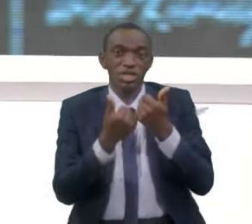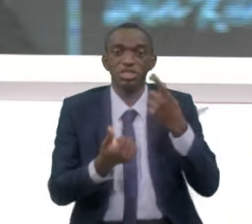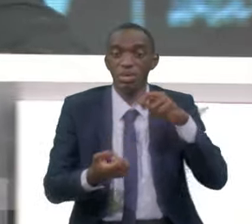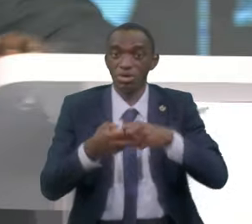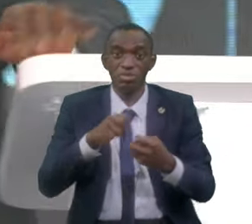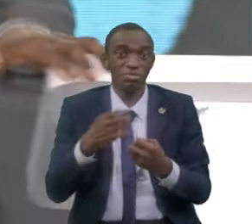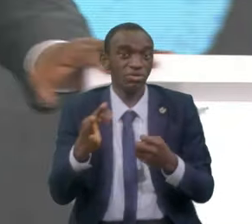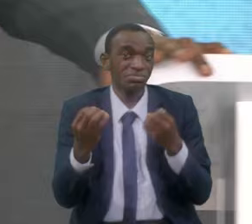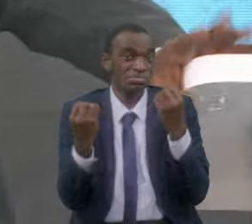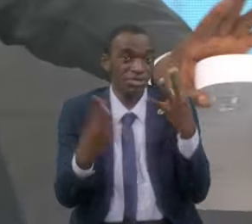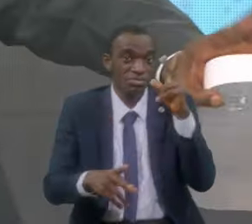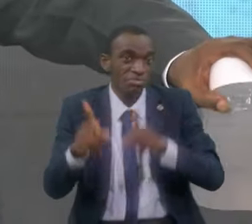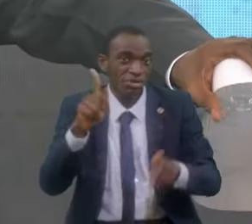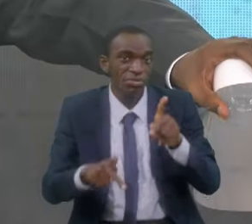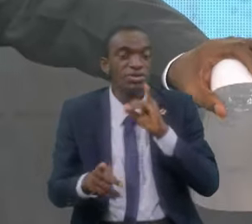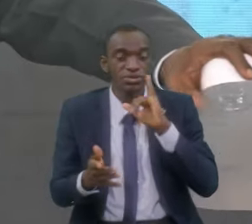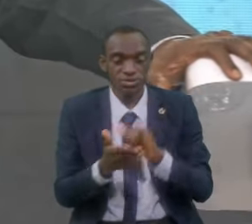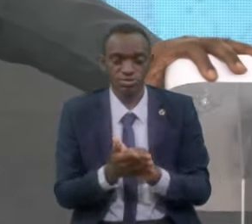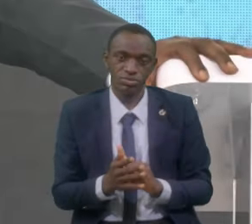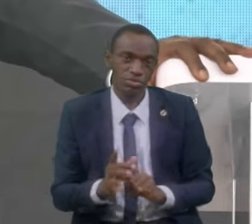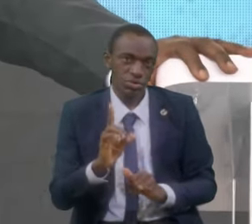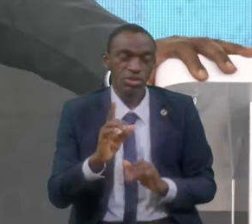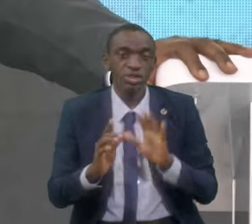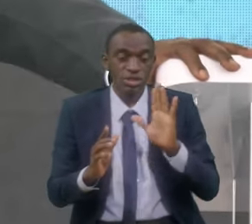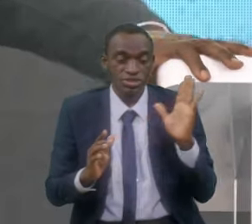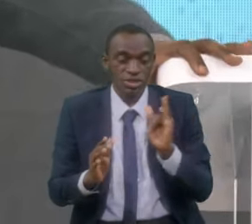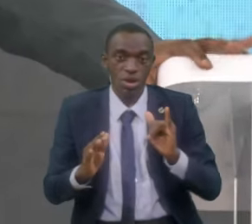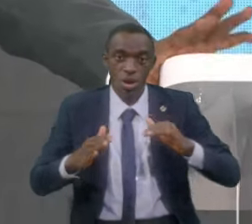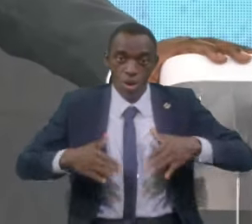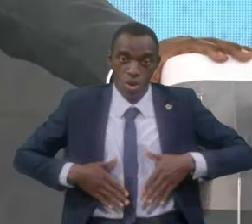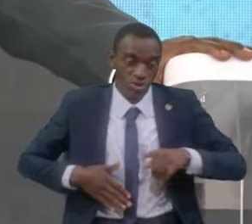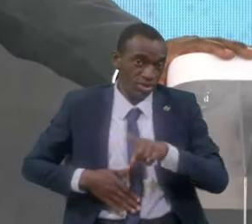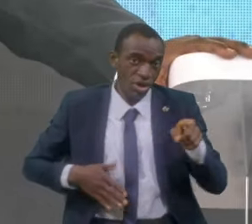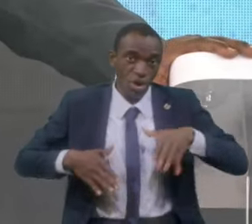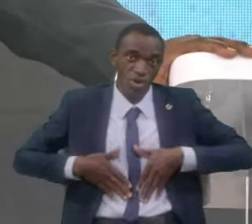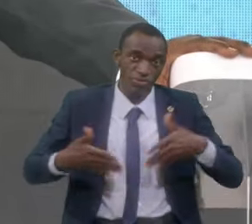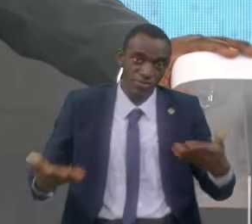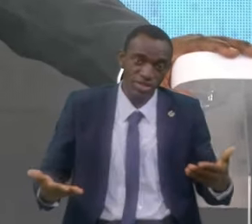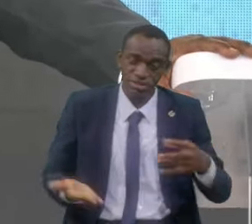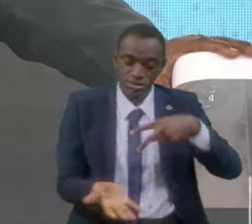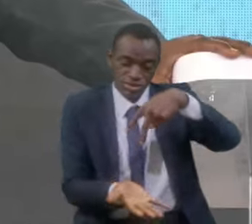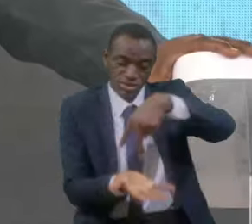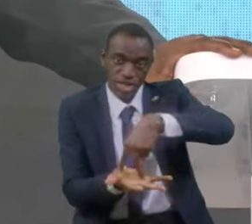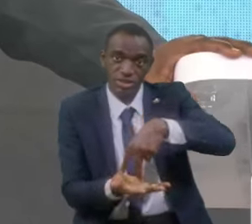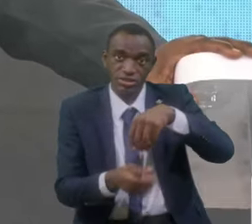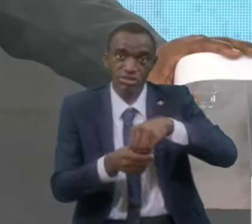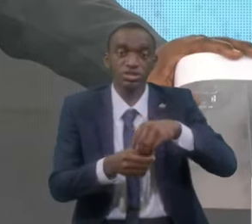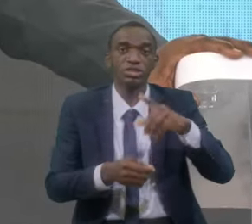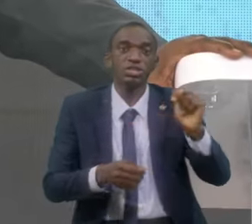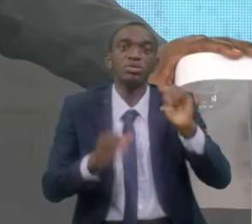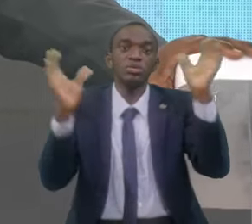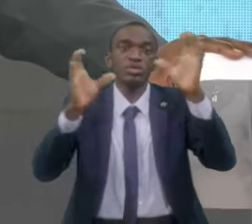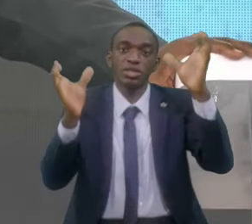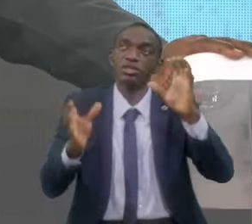Crusade, they confess, they stand up, they raise up their hands, but they go back to